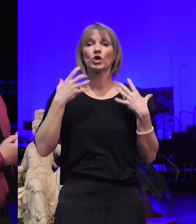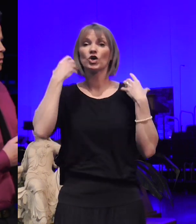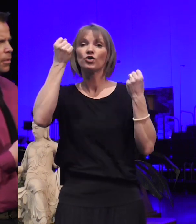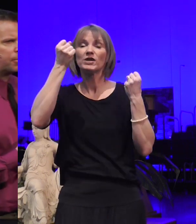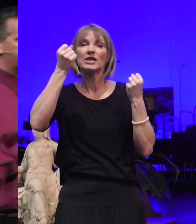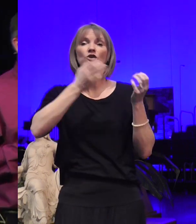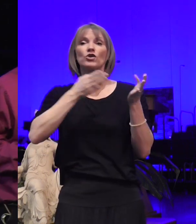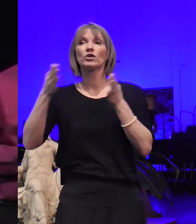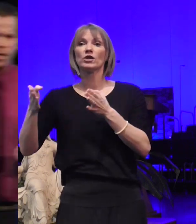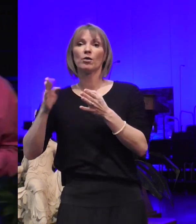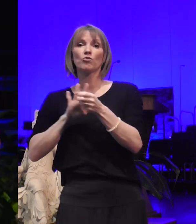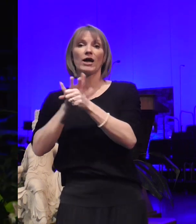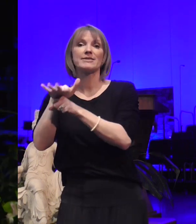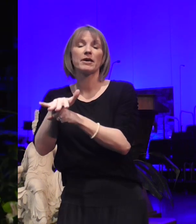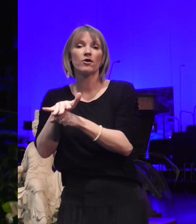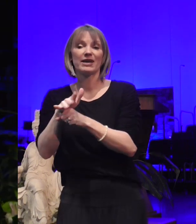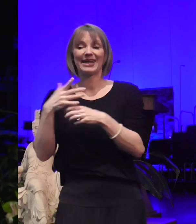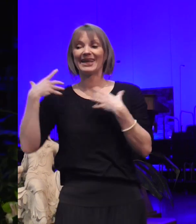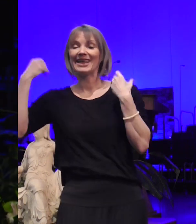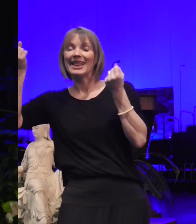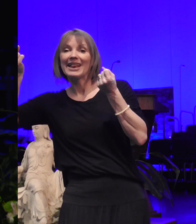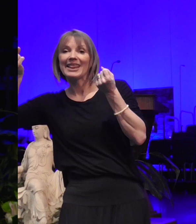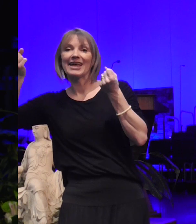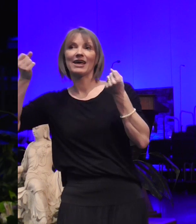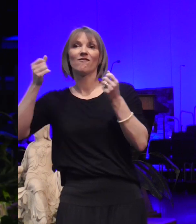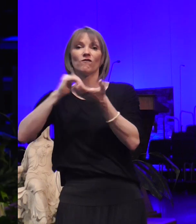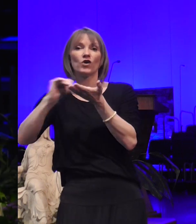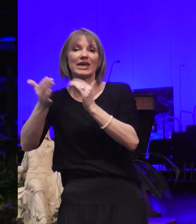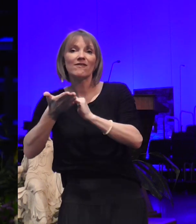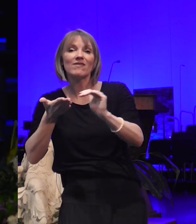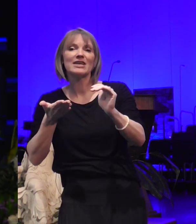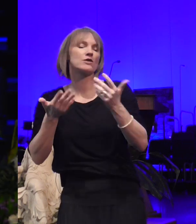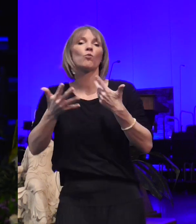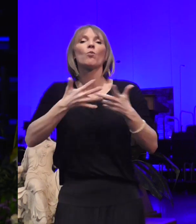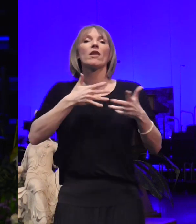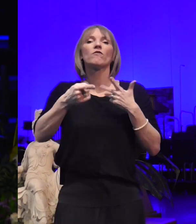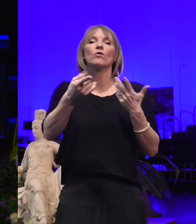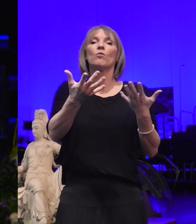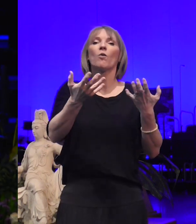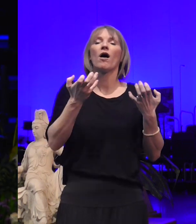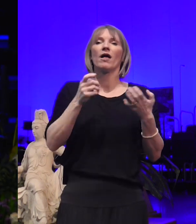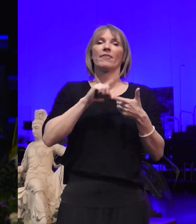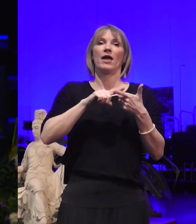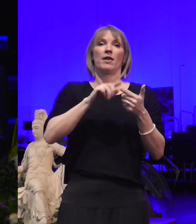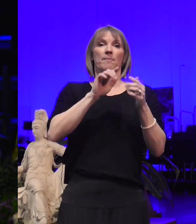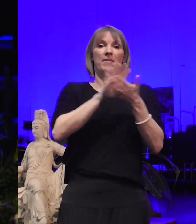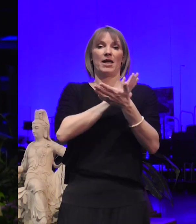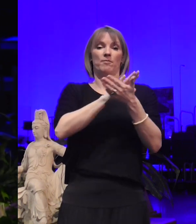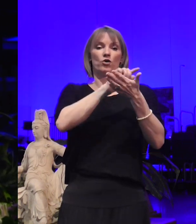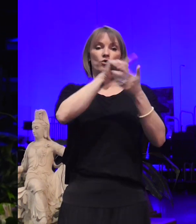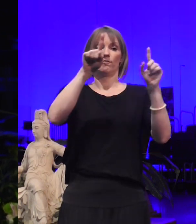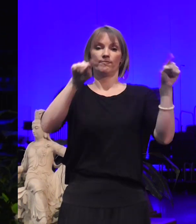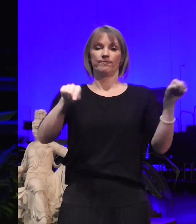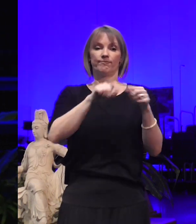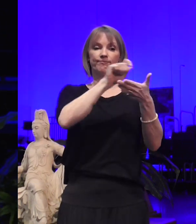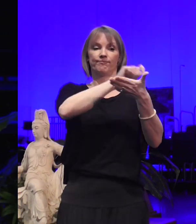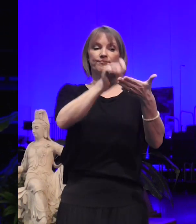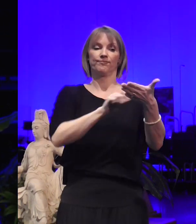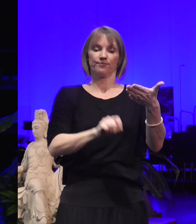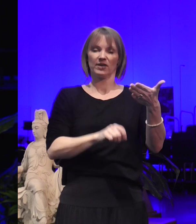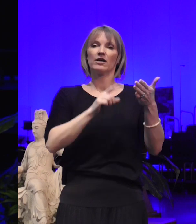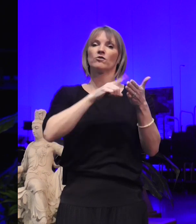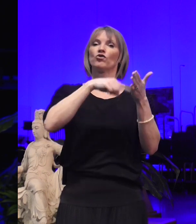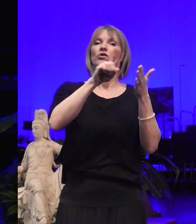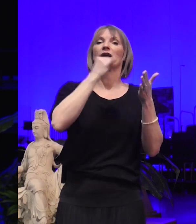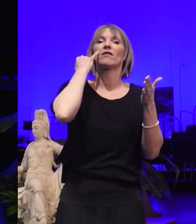courage, prosperity, healing, forgiveness, whatever it may be. And then on the form, you can just check if you want to be emailed